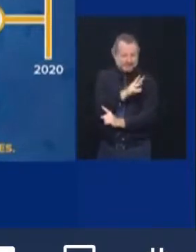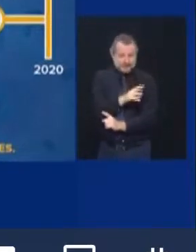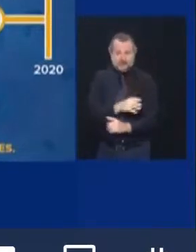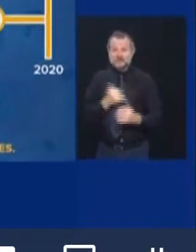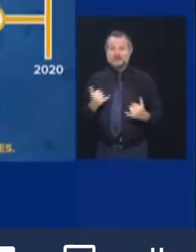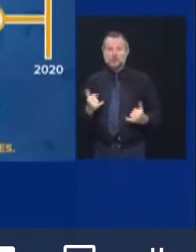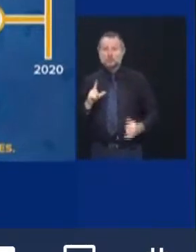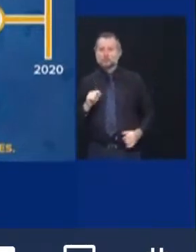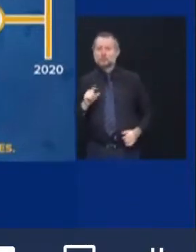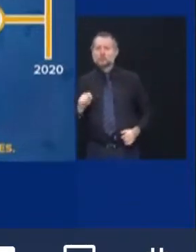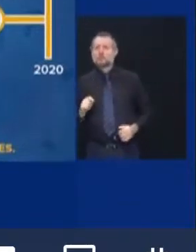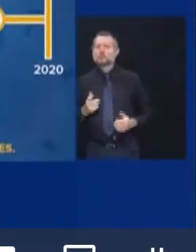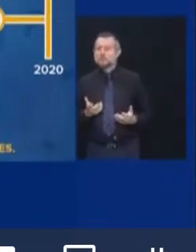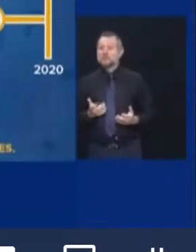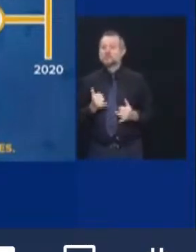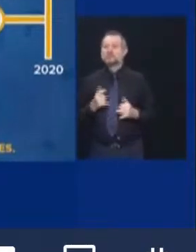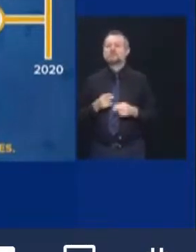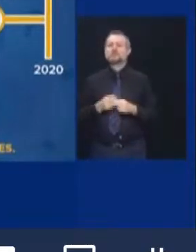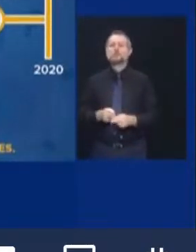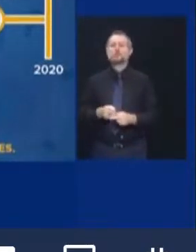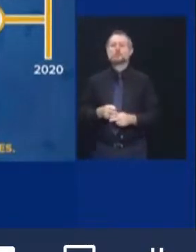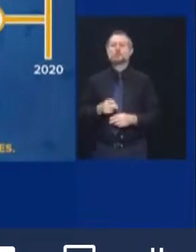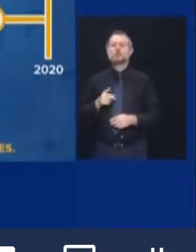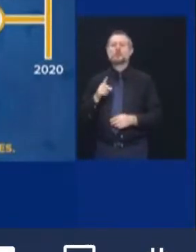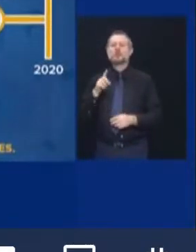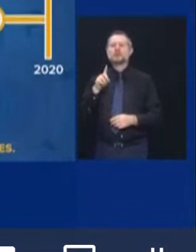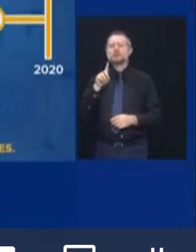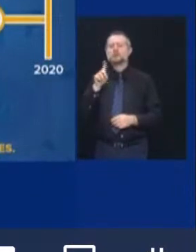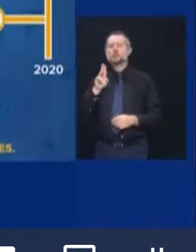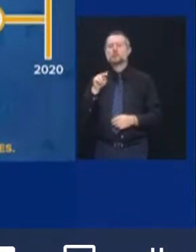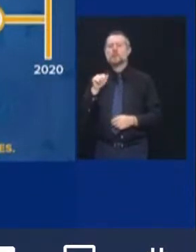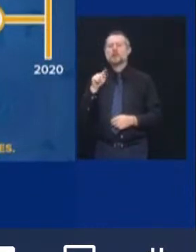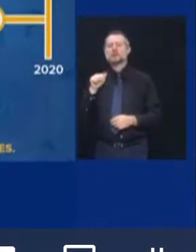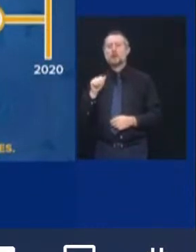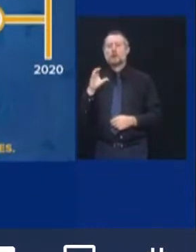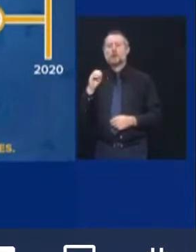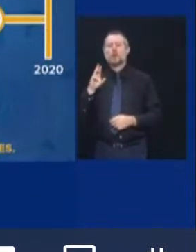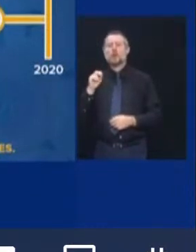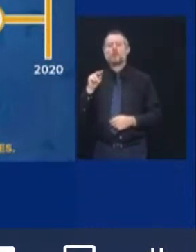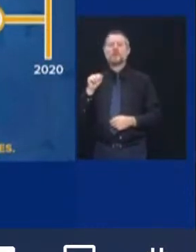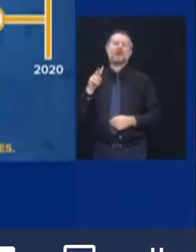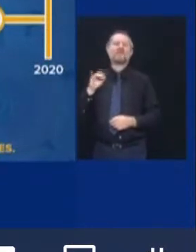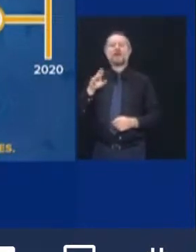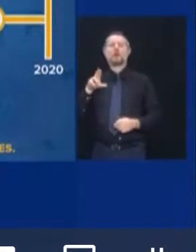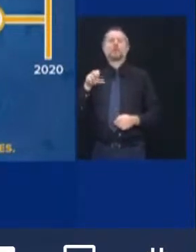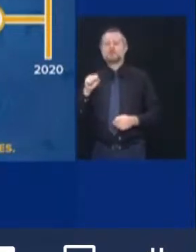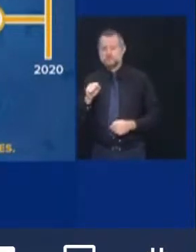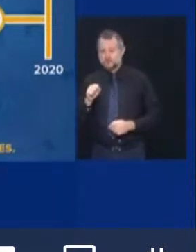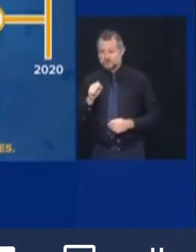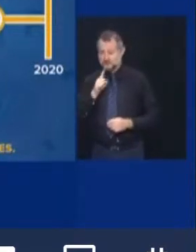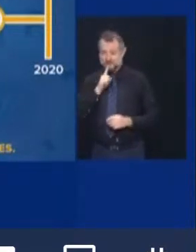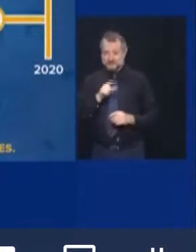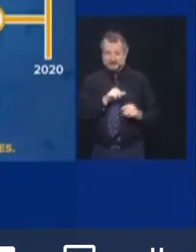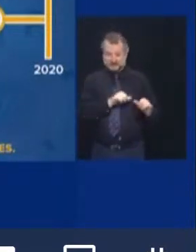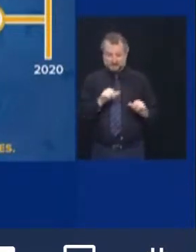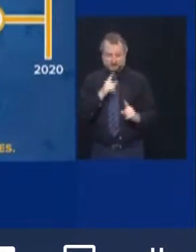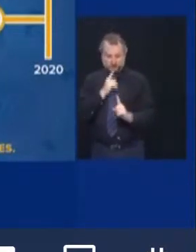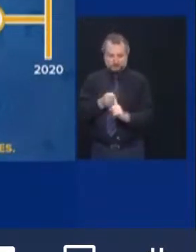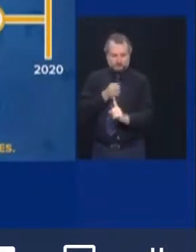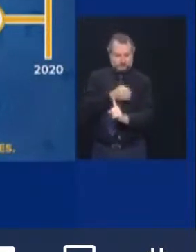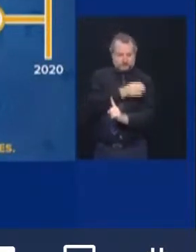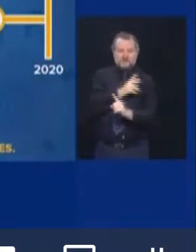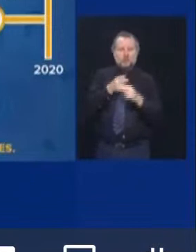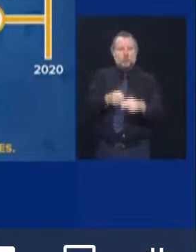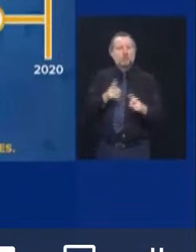like MERS and like SARS, from China, like MERS and like SARS, from a wet